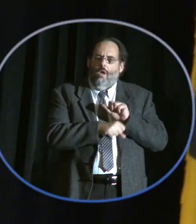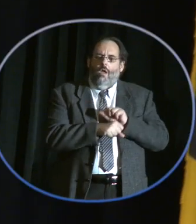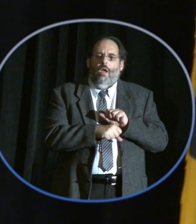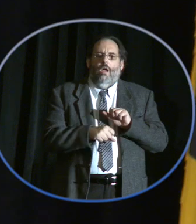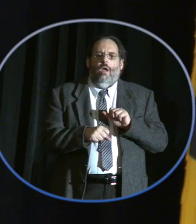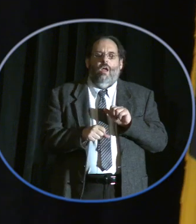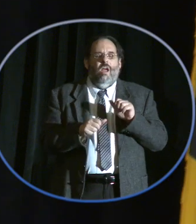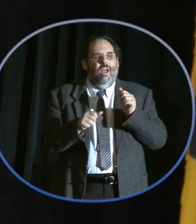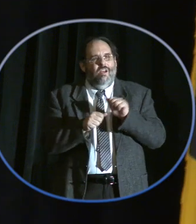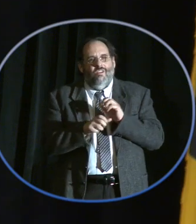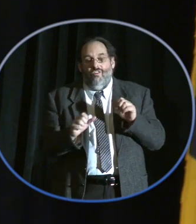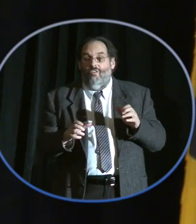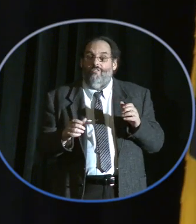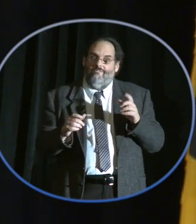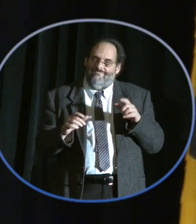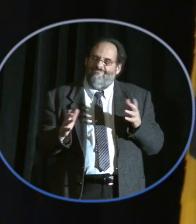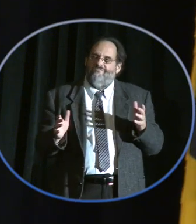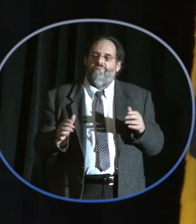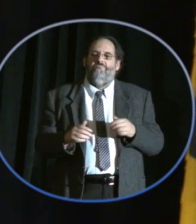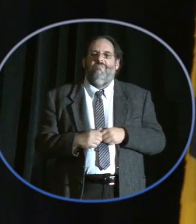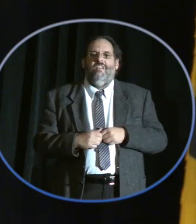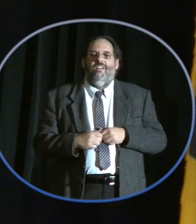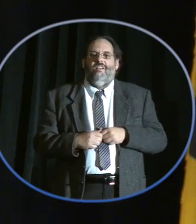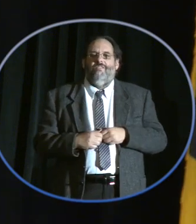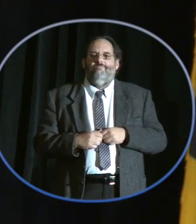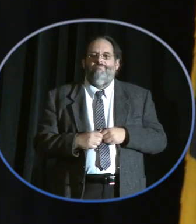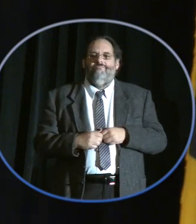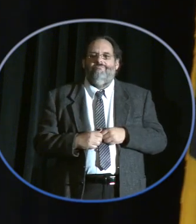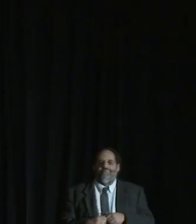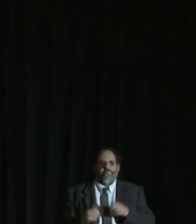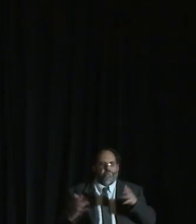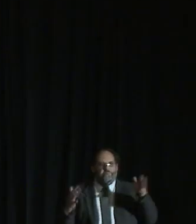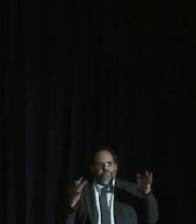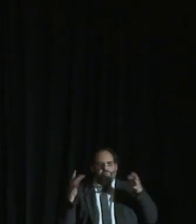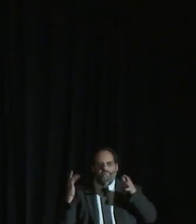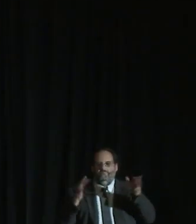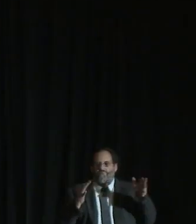Anything we can do, we're gonna do it, you know? For real.